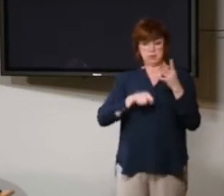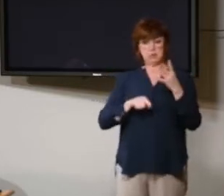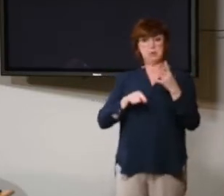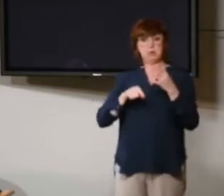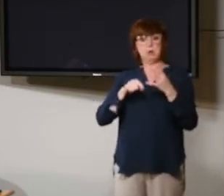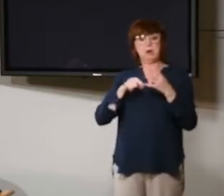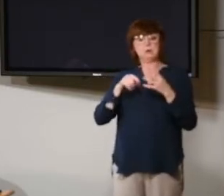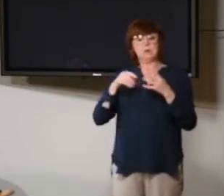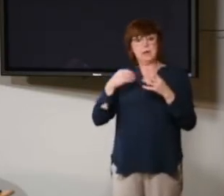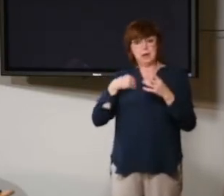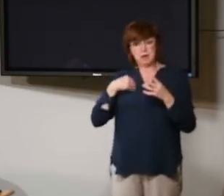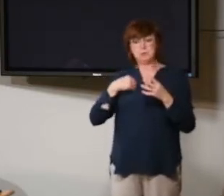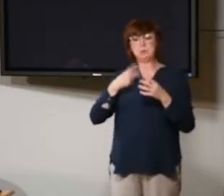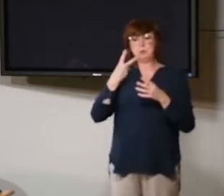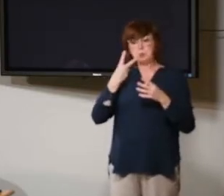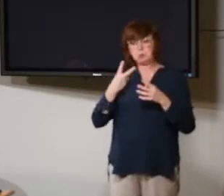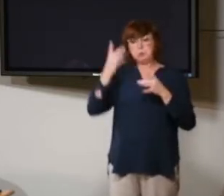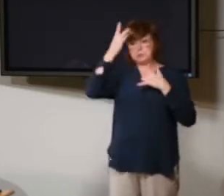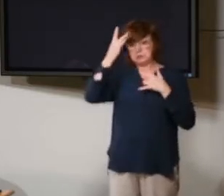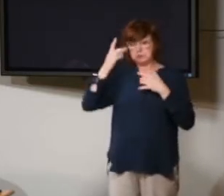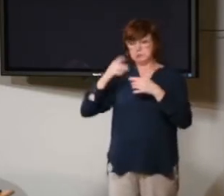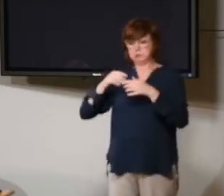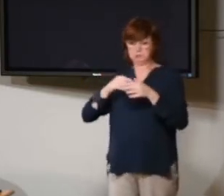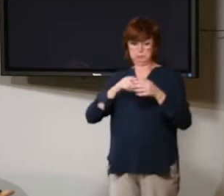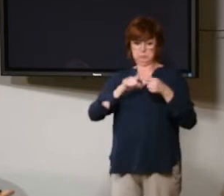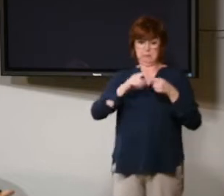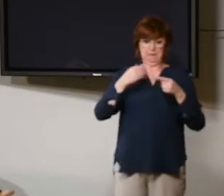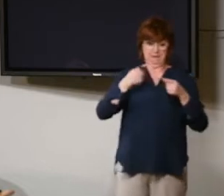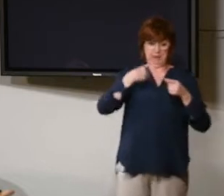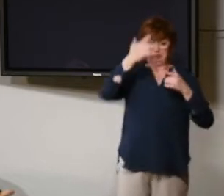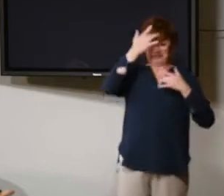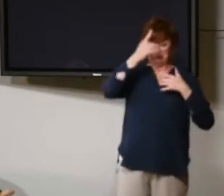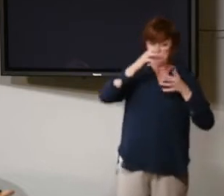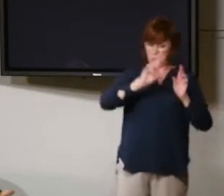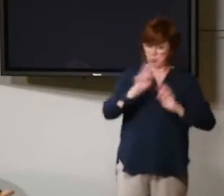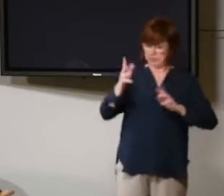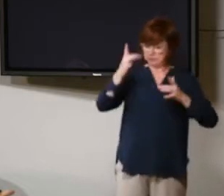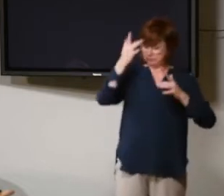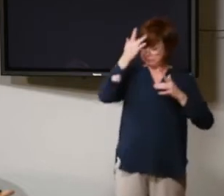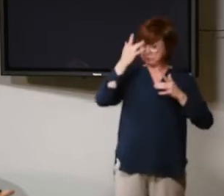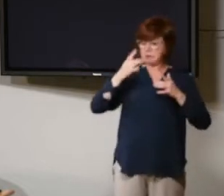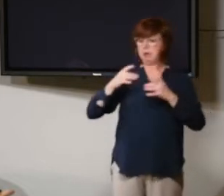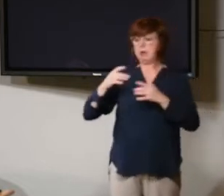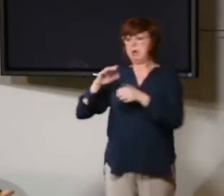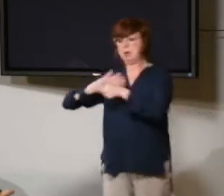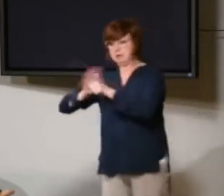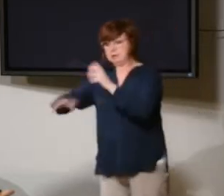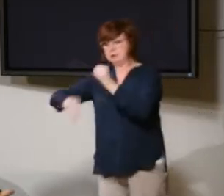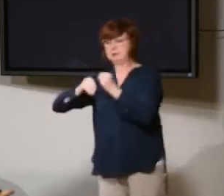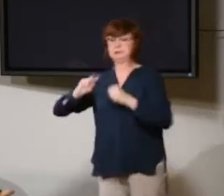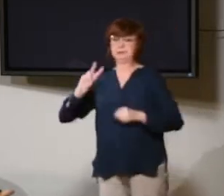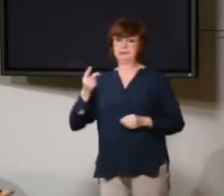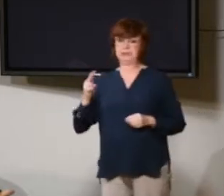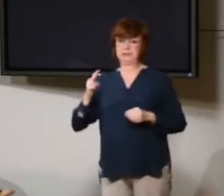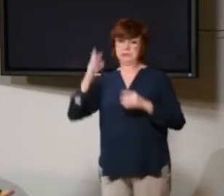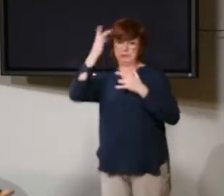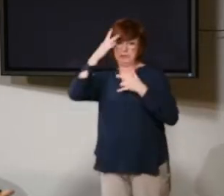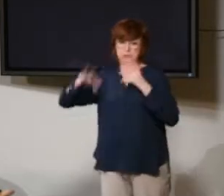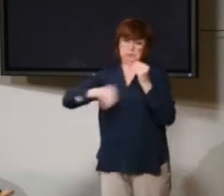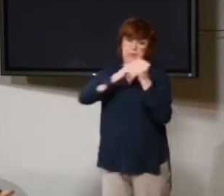a diagnosis made either before hospitalization or during hospitalization. So as I said earlier,